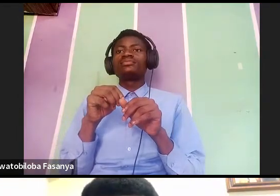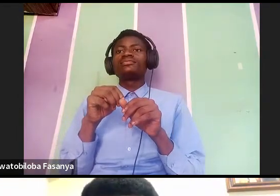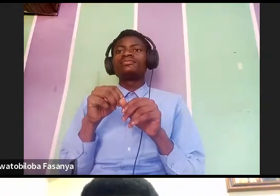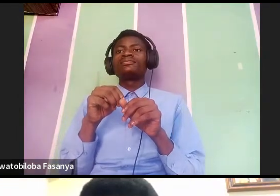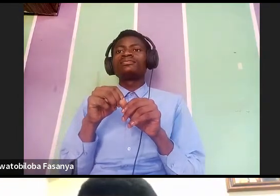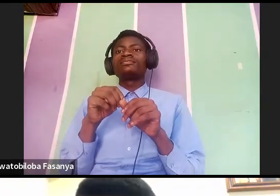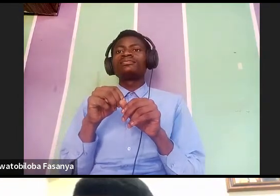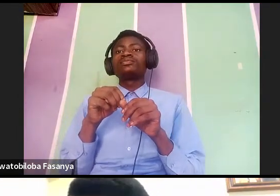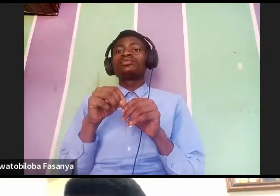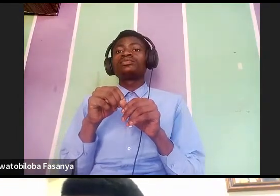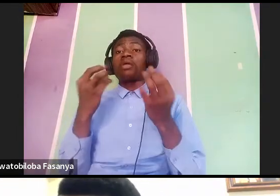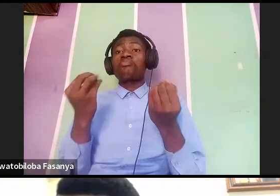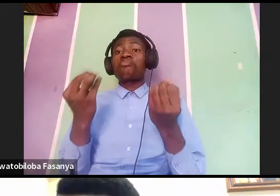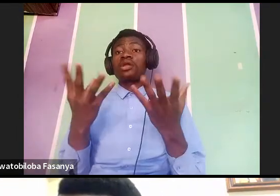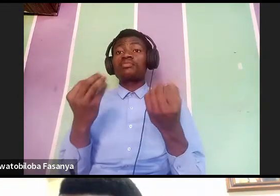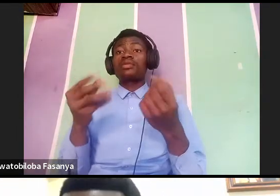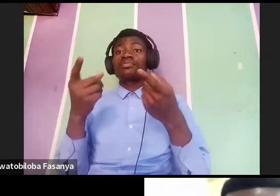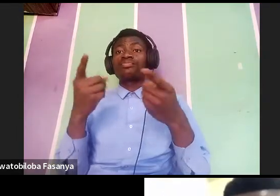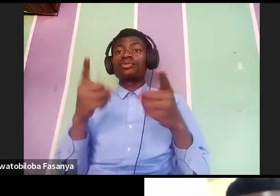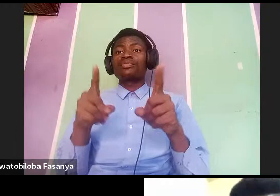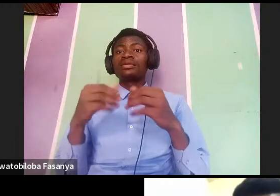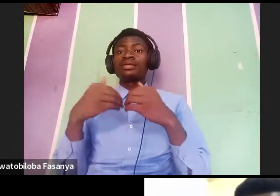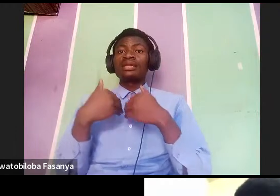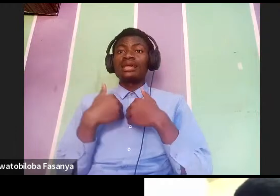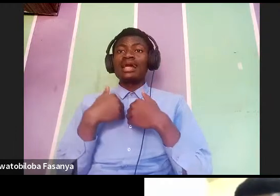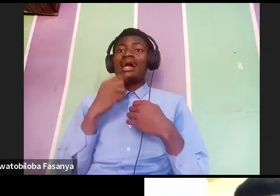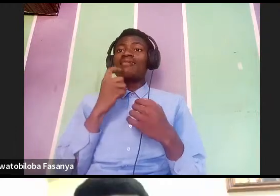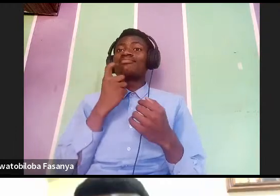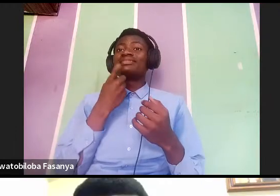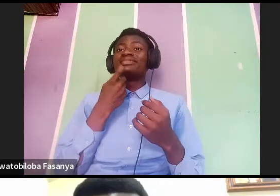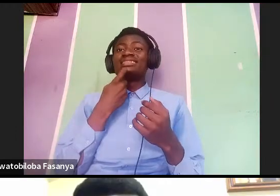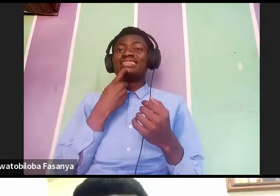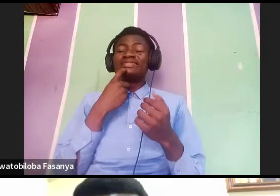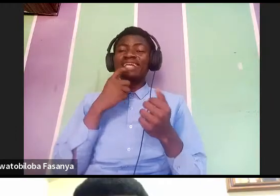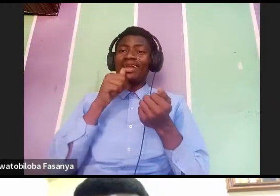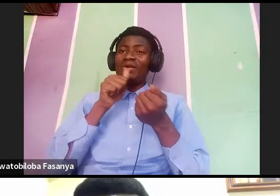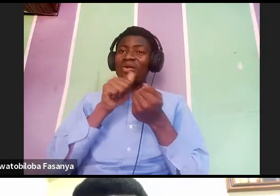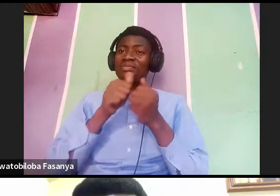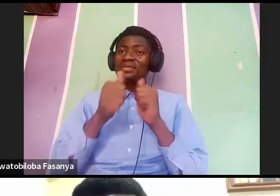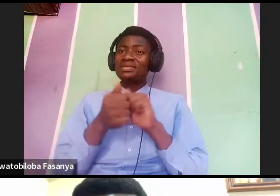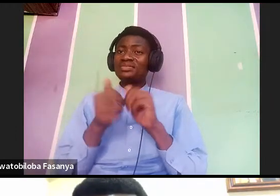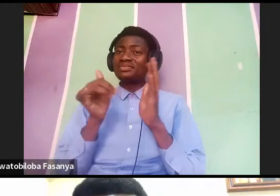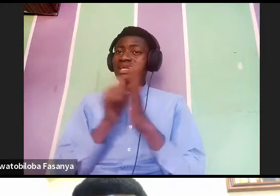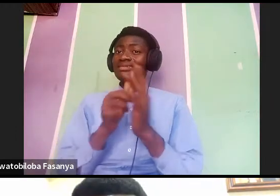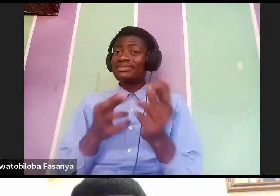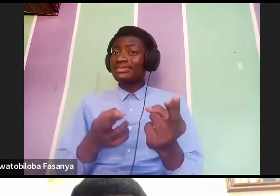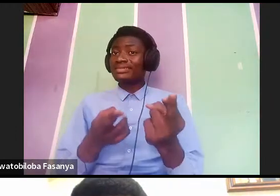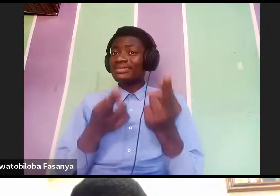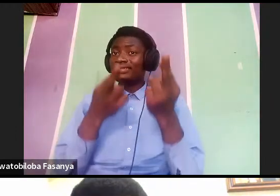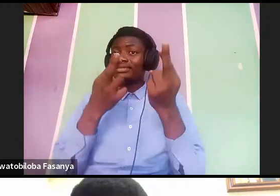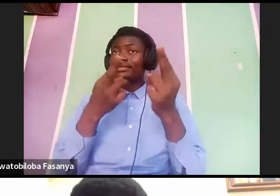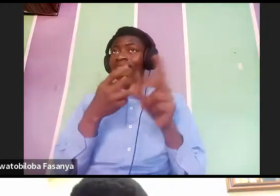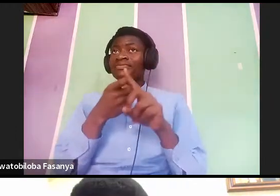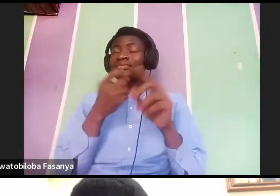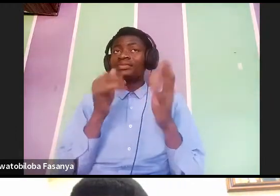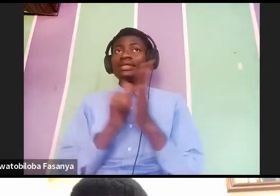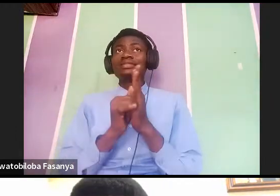have had severe complications that have arisen from that. So basically